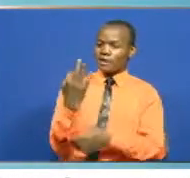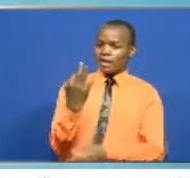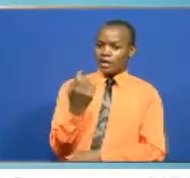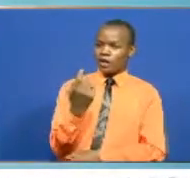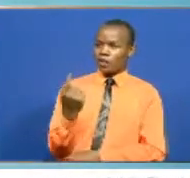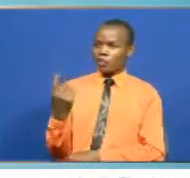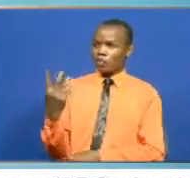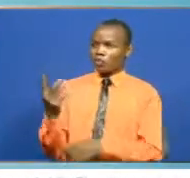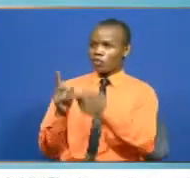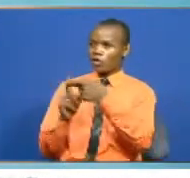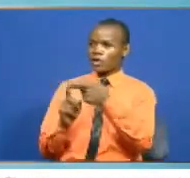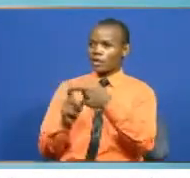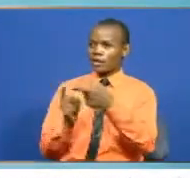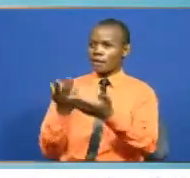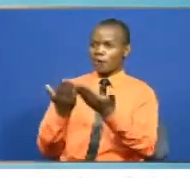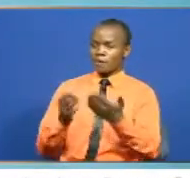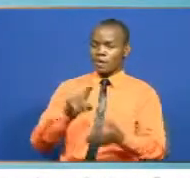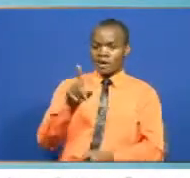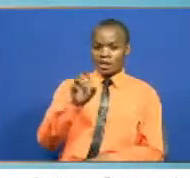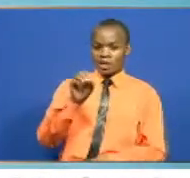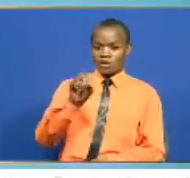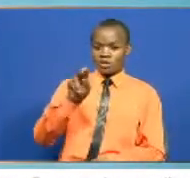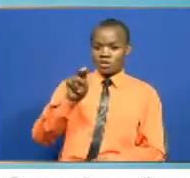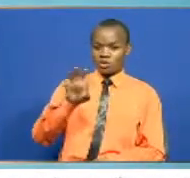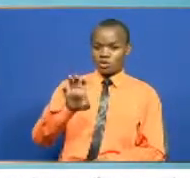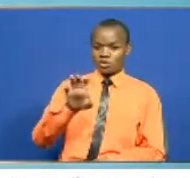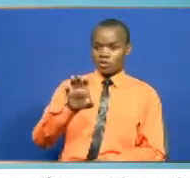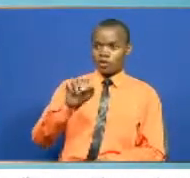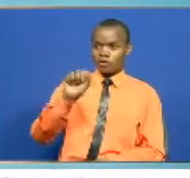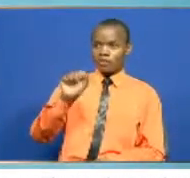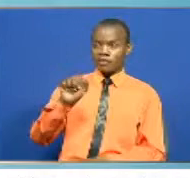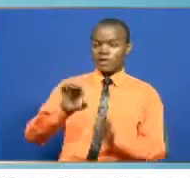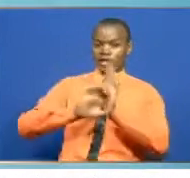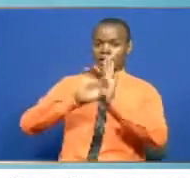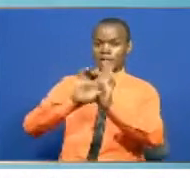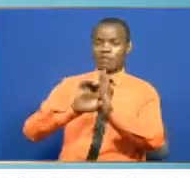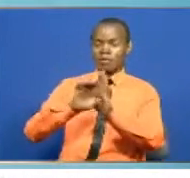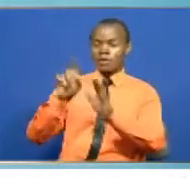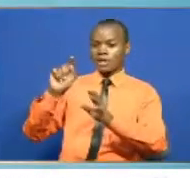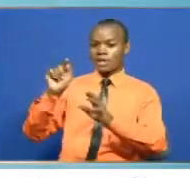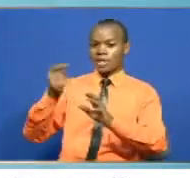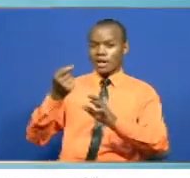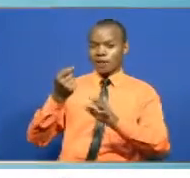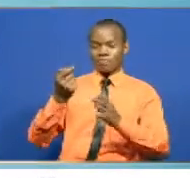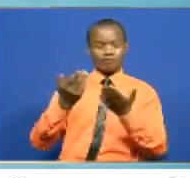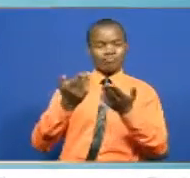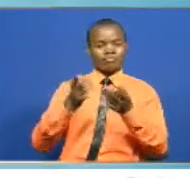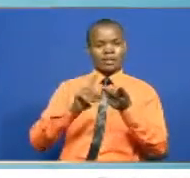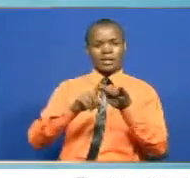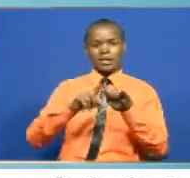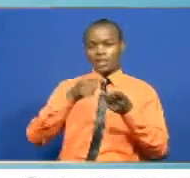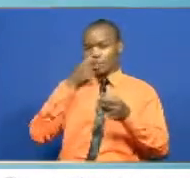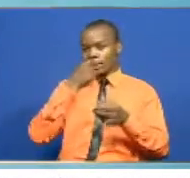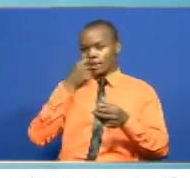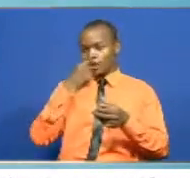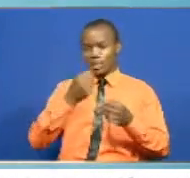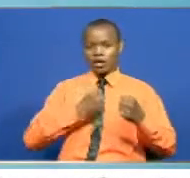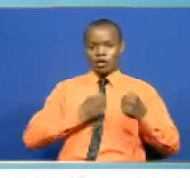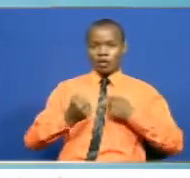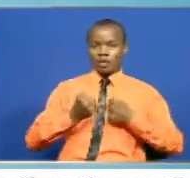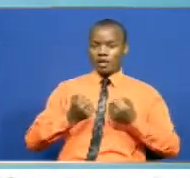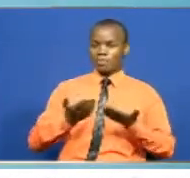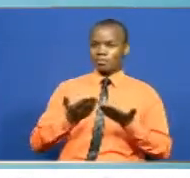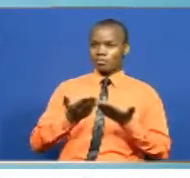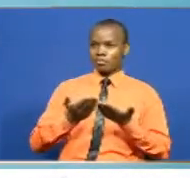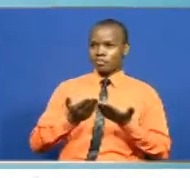like the Zone 5, which includes like our region, the Kenya, Tanzania, Uganda, Rwanda, Burundi, Ethiopia,